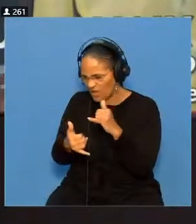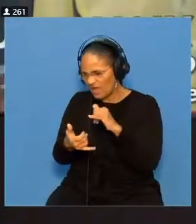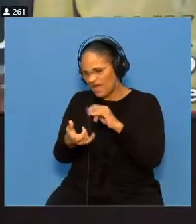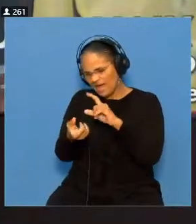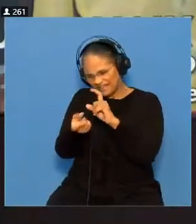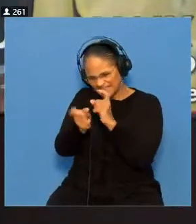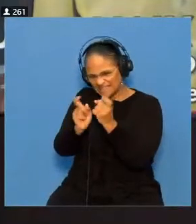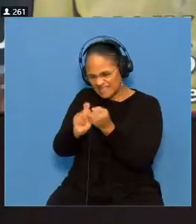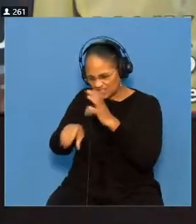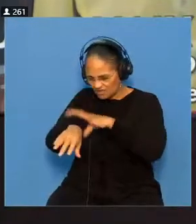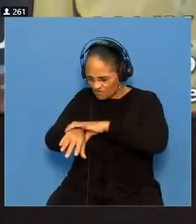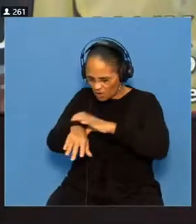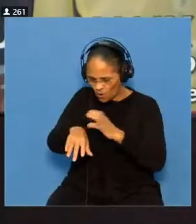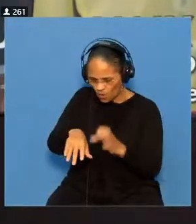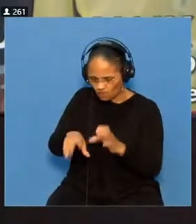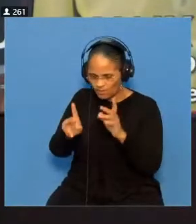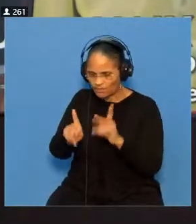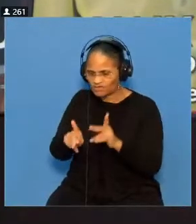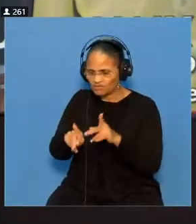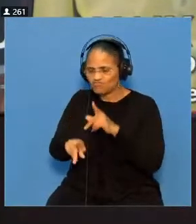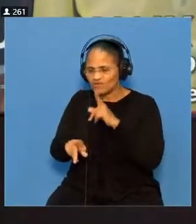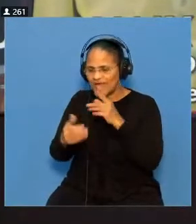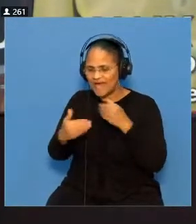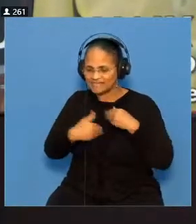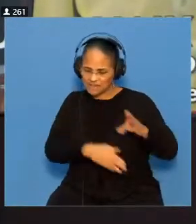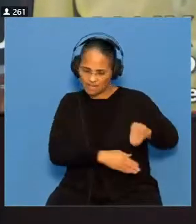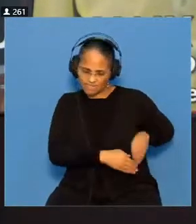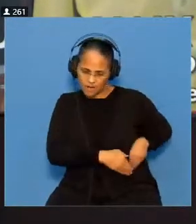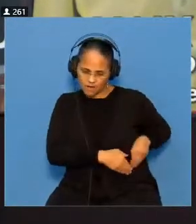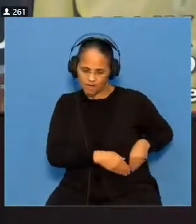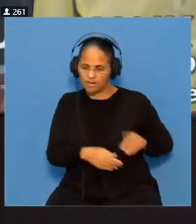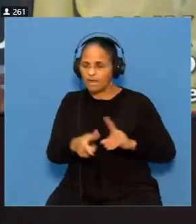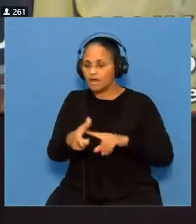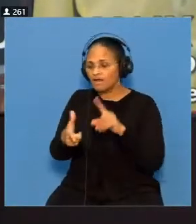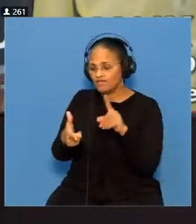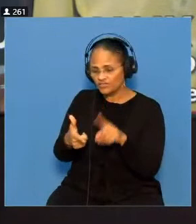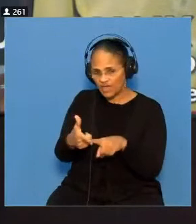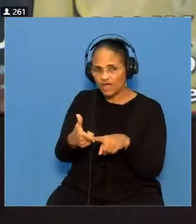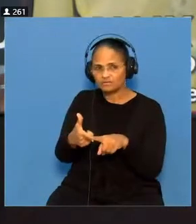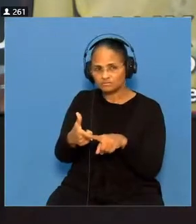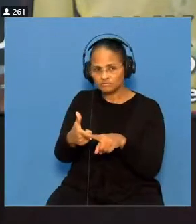or so forth, or it's falling off and the person literally has it in their pocket, then the